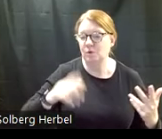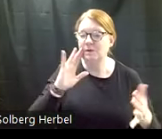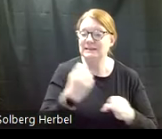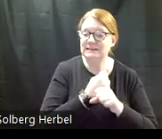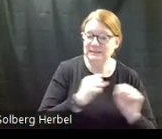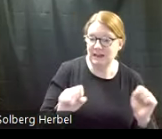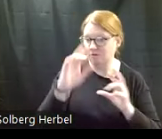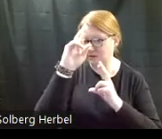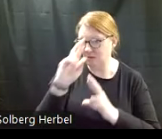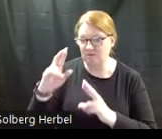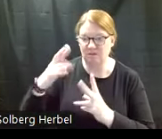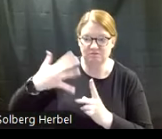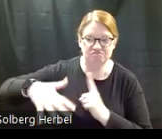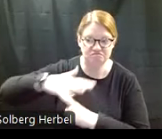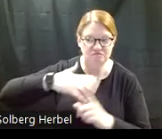everyone.